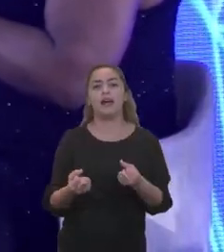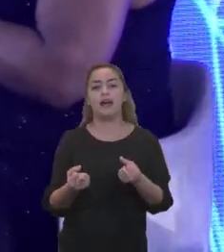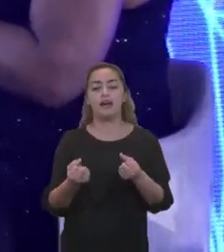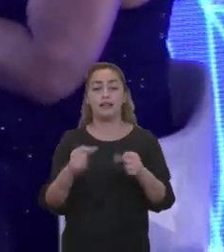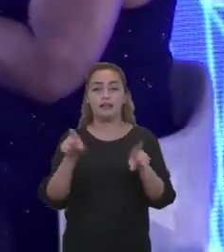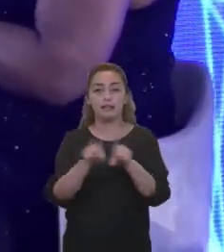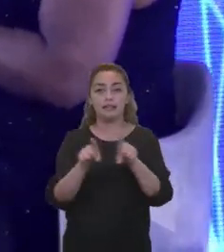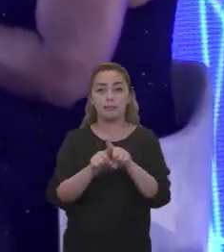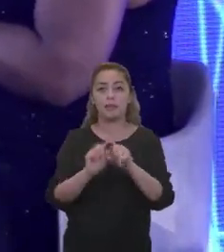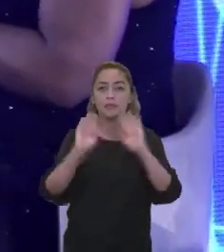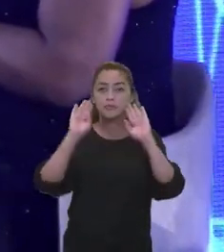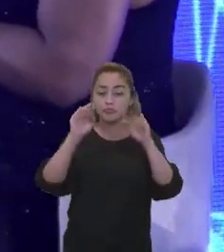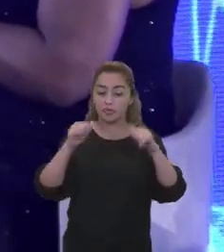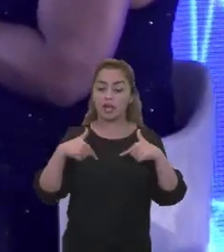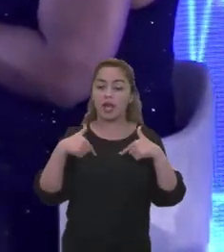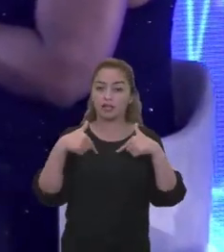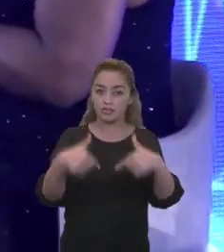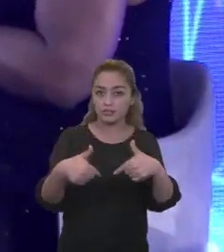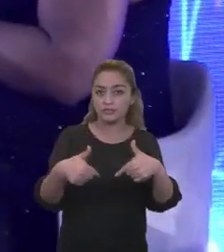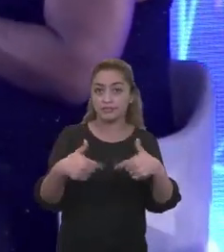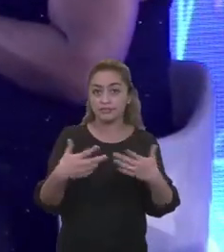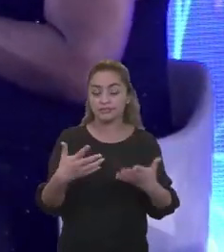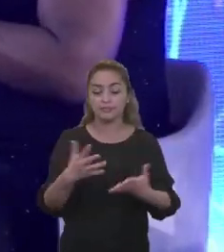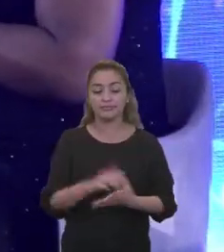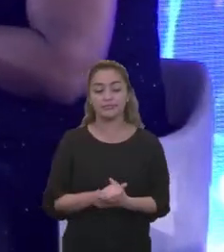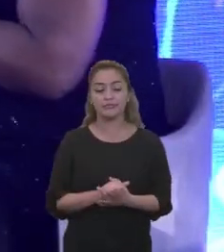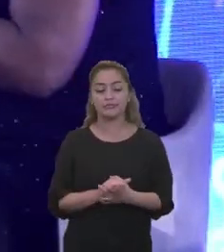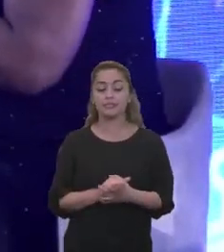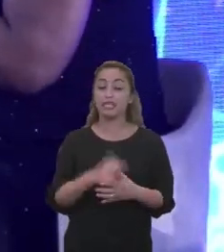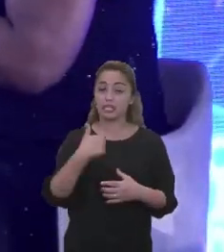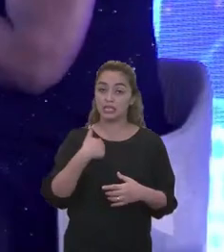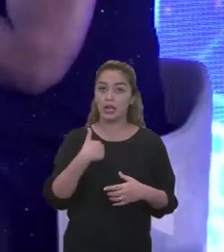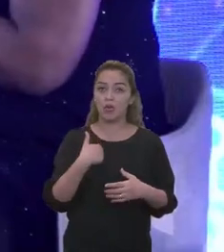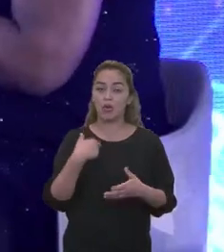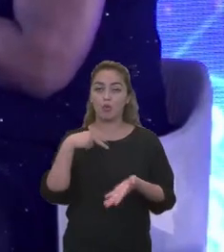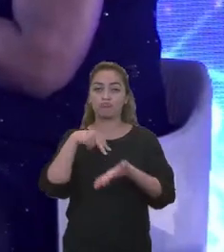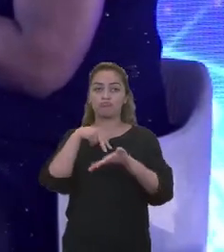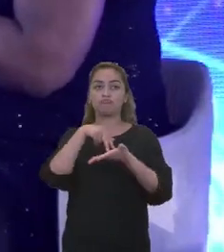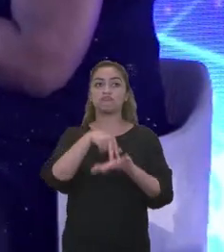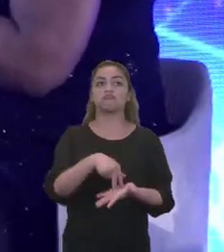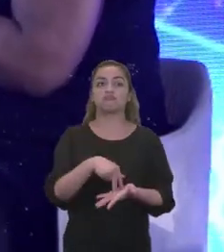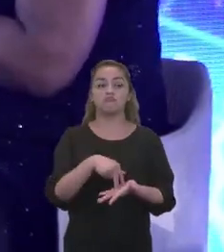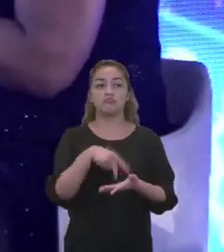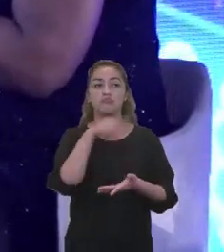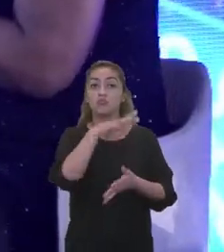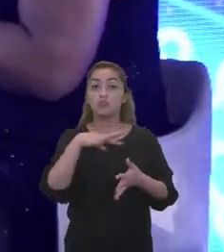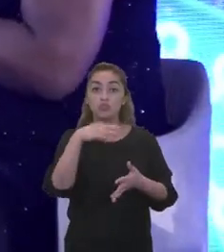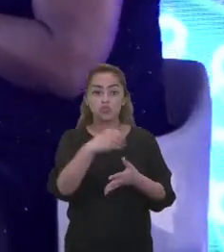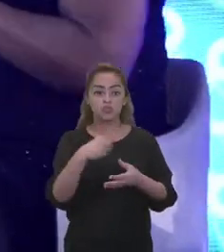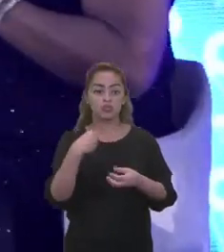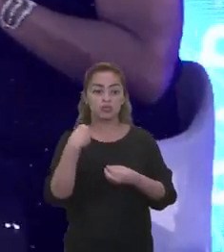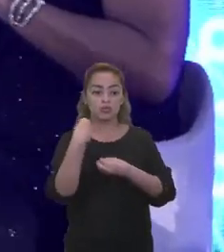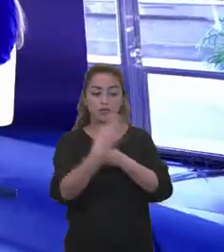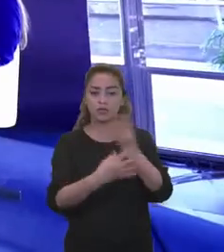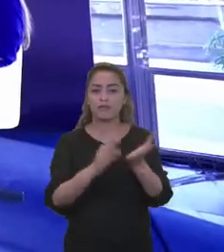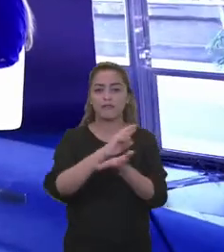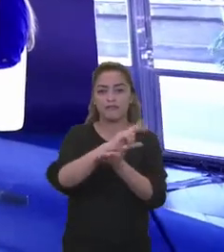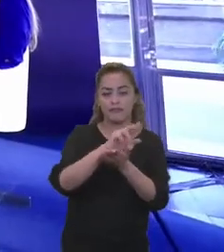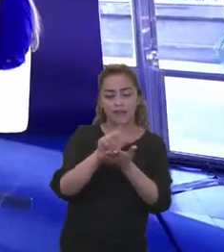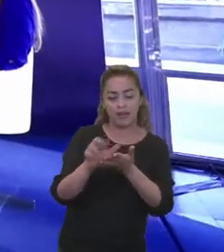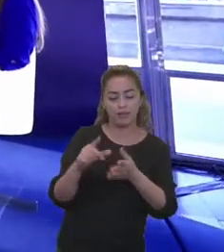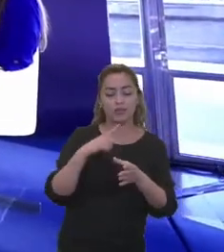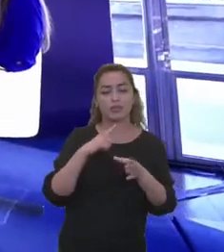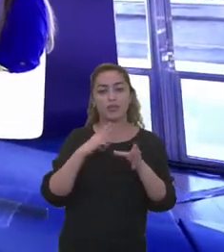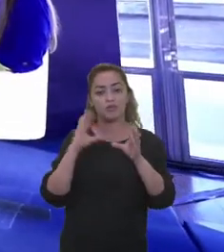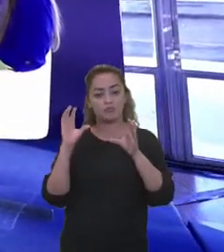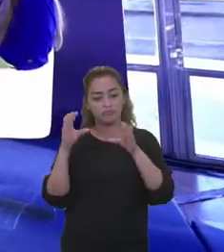for a produce of action. So I put myself to your disposal, because I have a